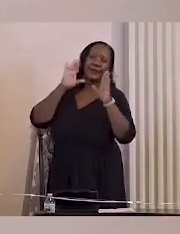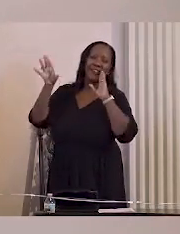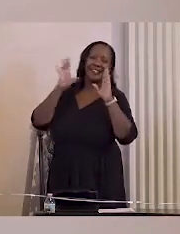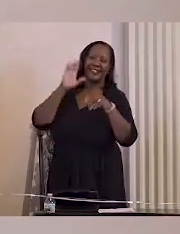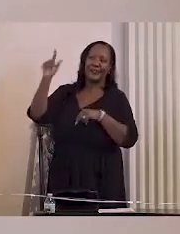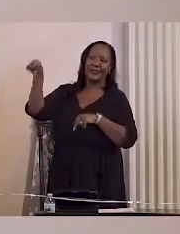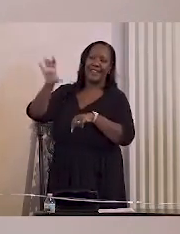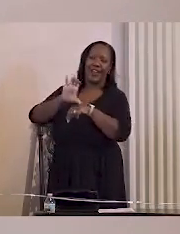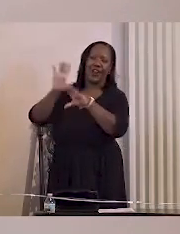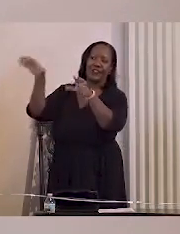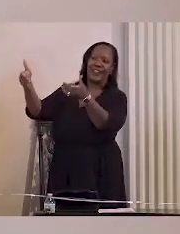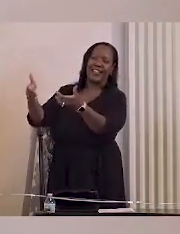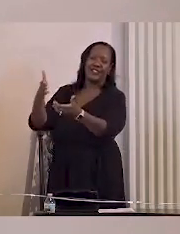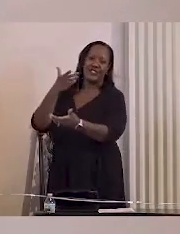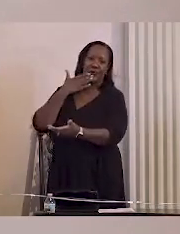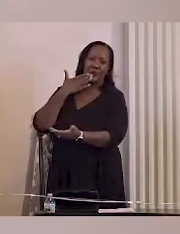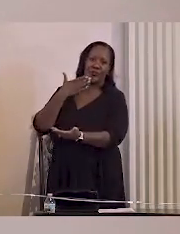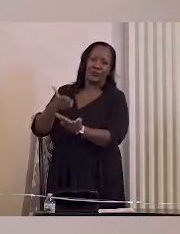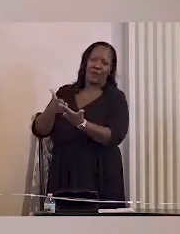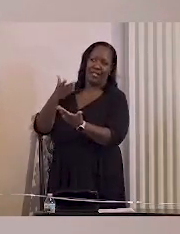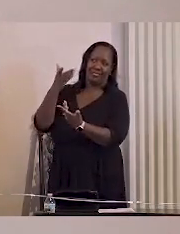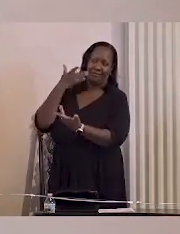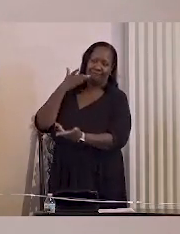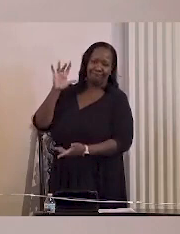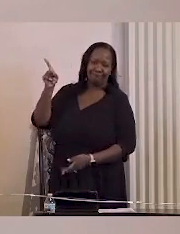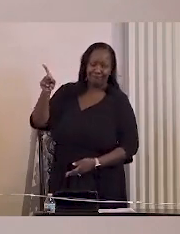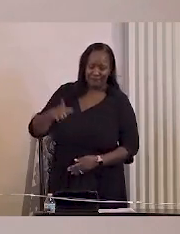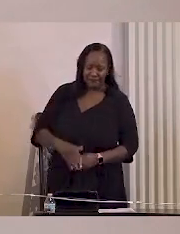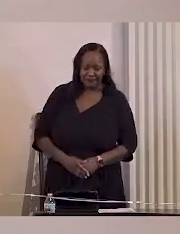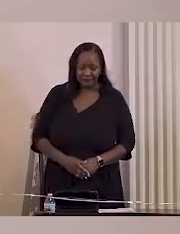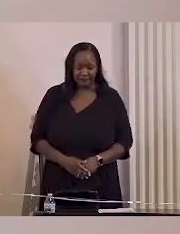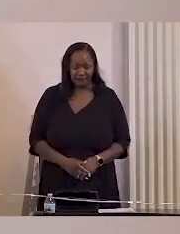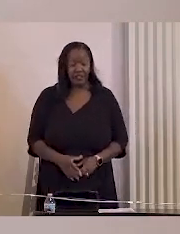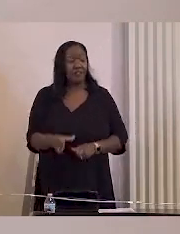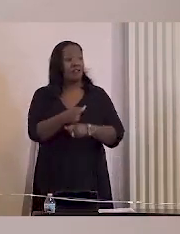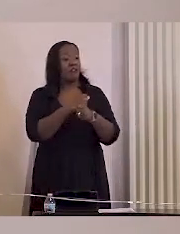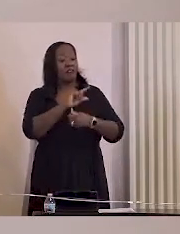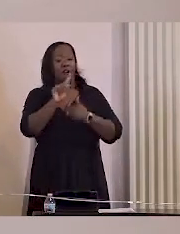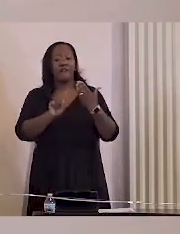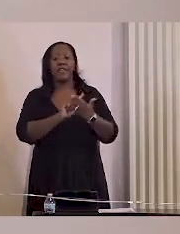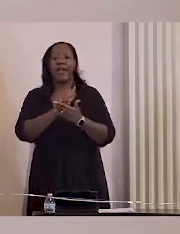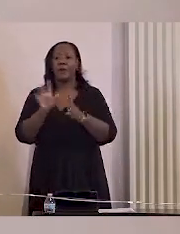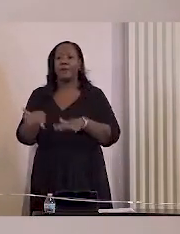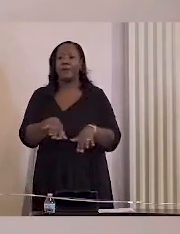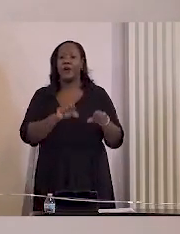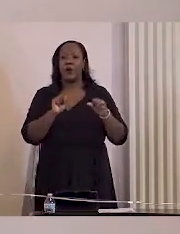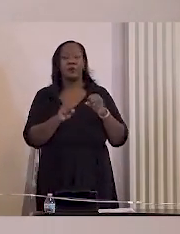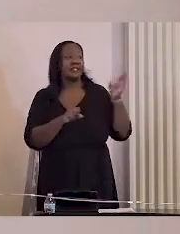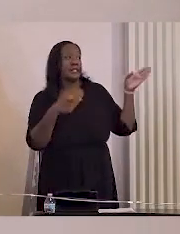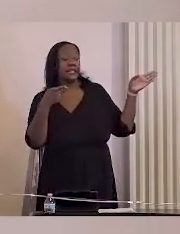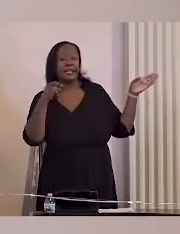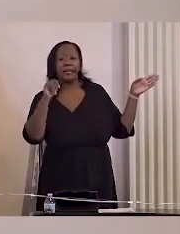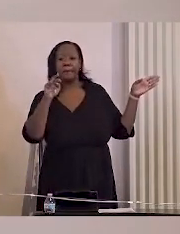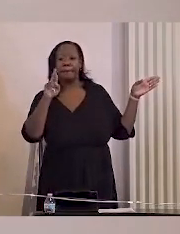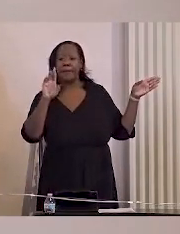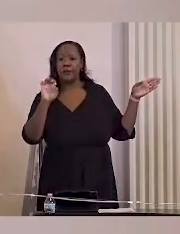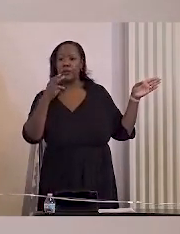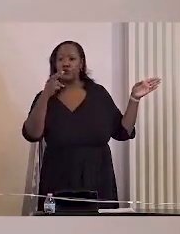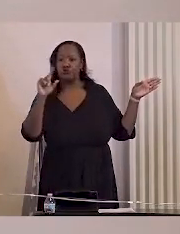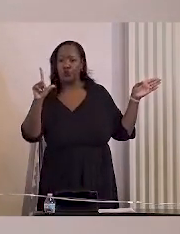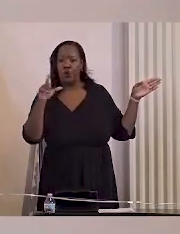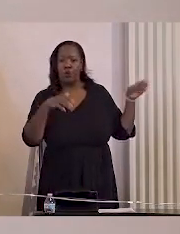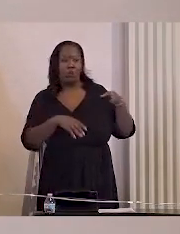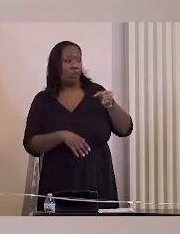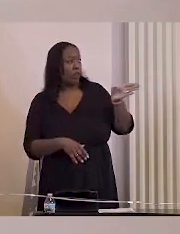congregation, wishing them well. Coffee hour is in Pierce Hall this morning. It's out the doors to your